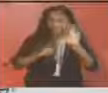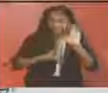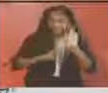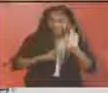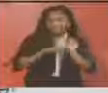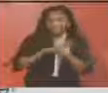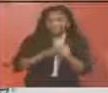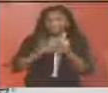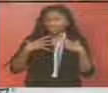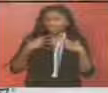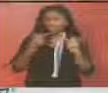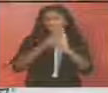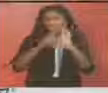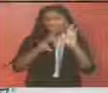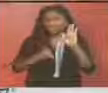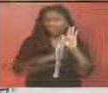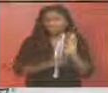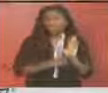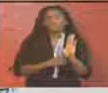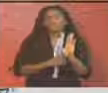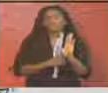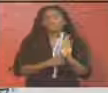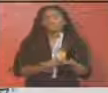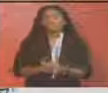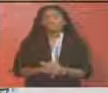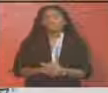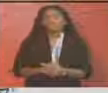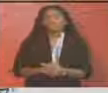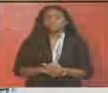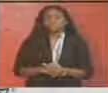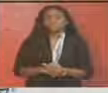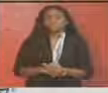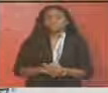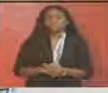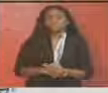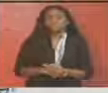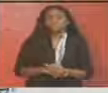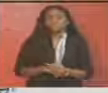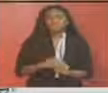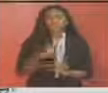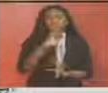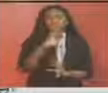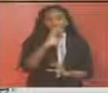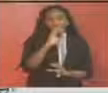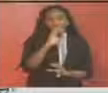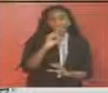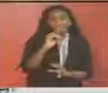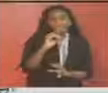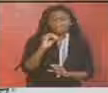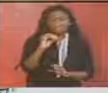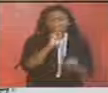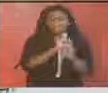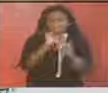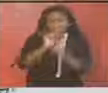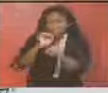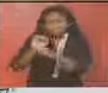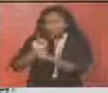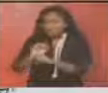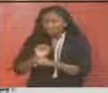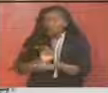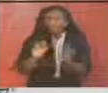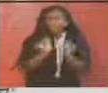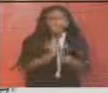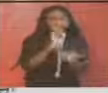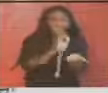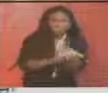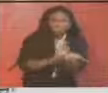again contain this small outbreak. I've been working with the CMOH for County Caroni, the CEO of Southwest Regional Health